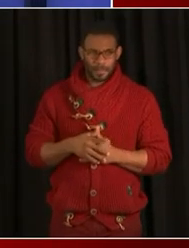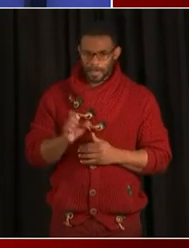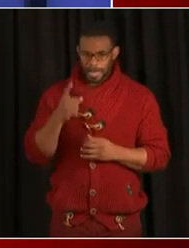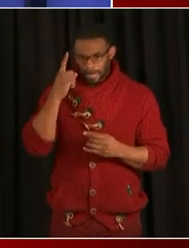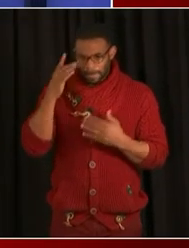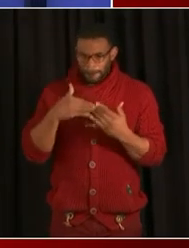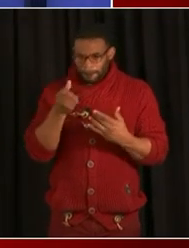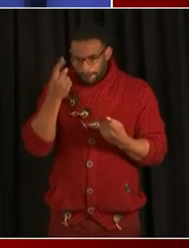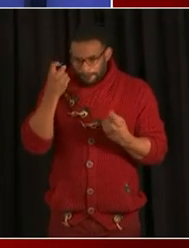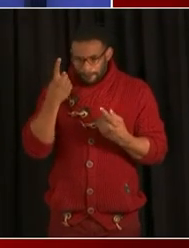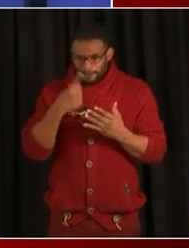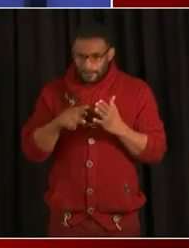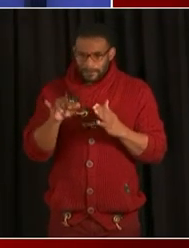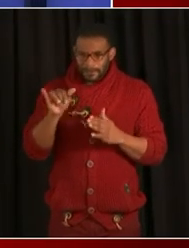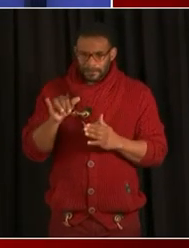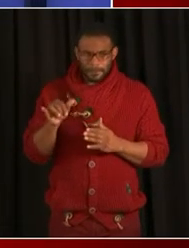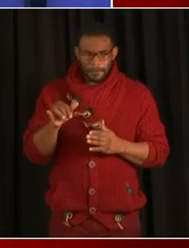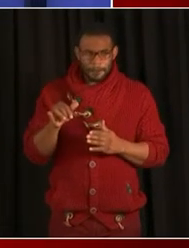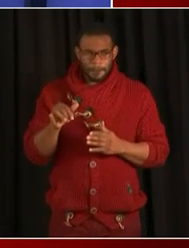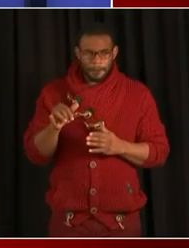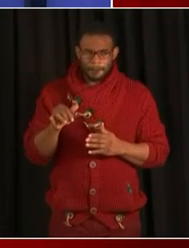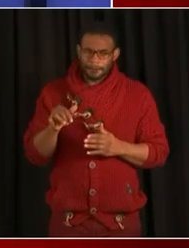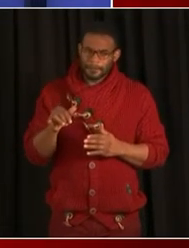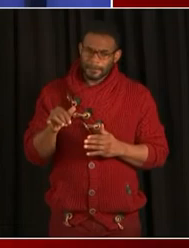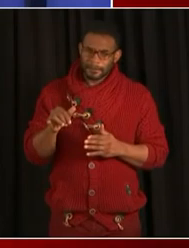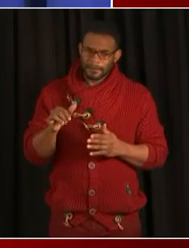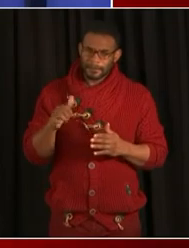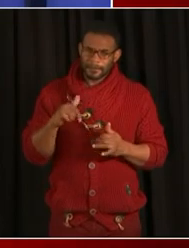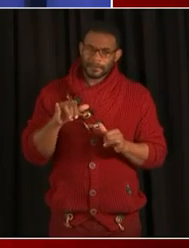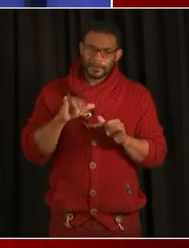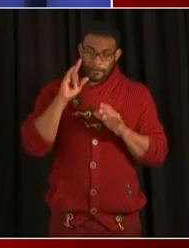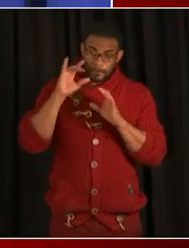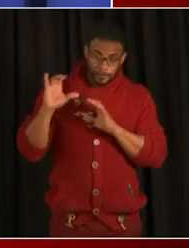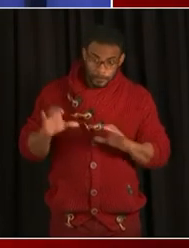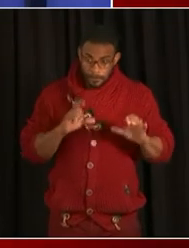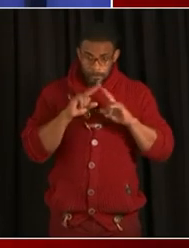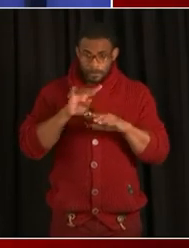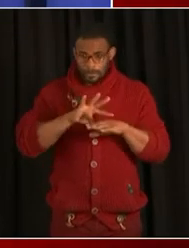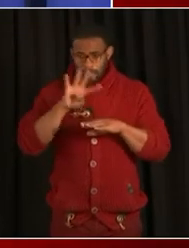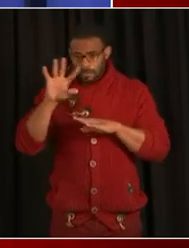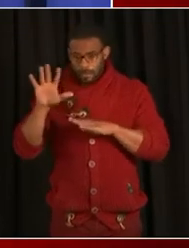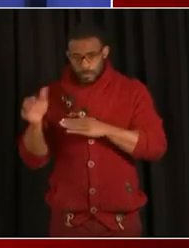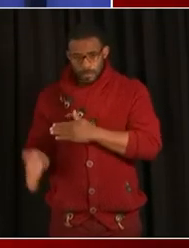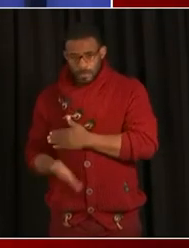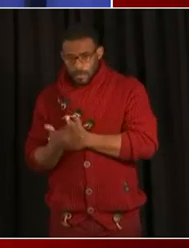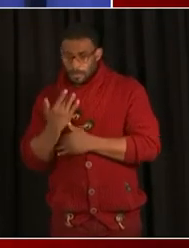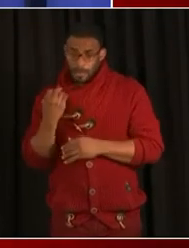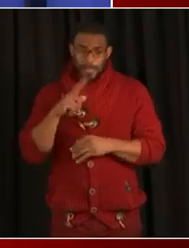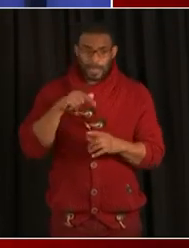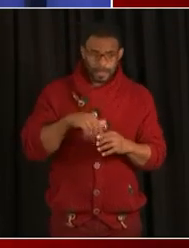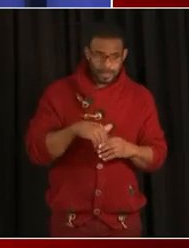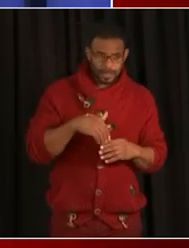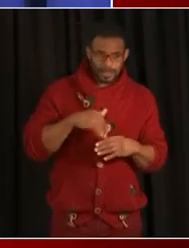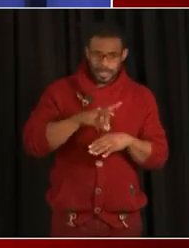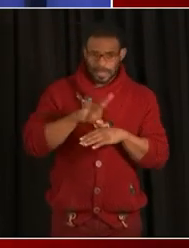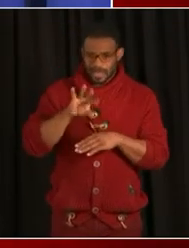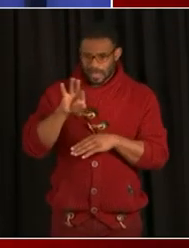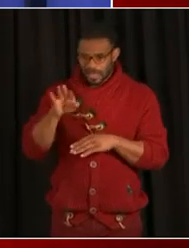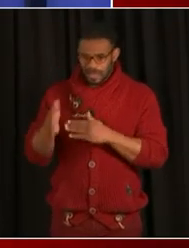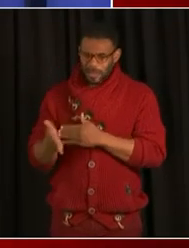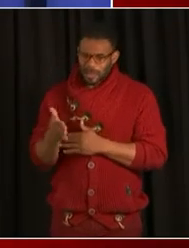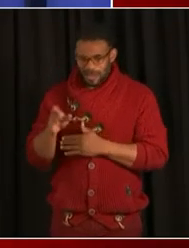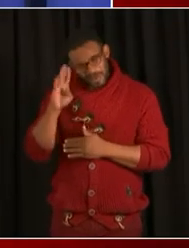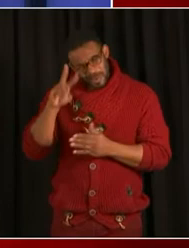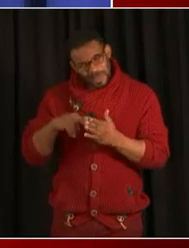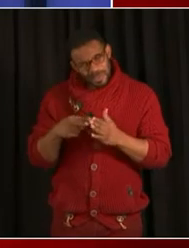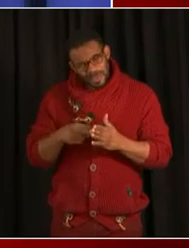Do you even understand what it's like having to stay up till 4 or 5 in the morning, be back in there at 8, 9